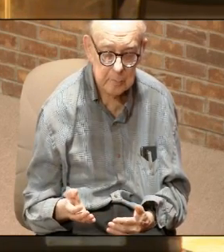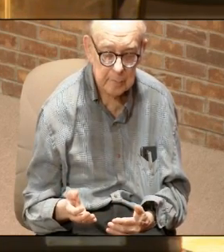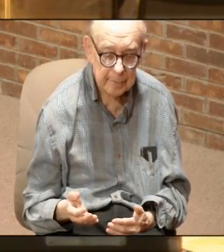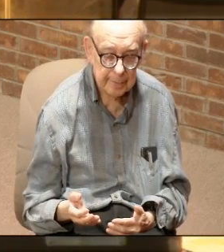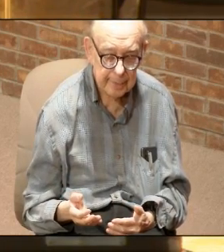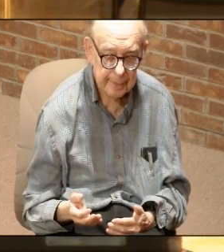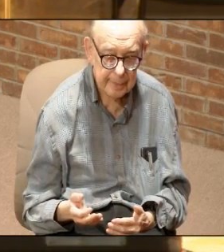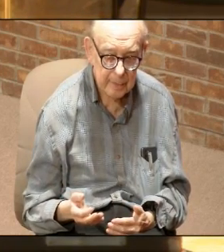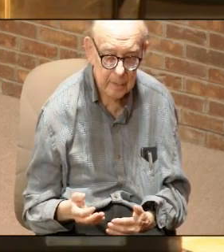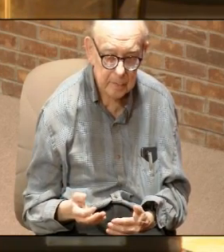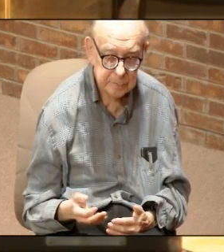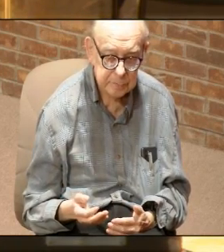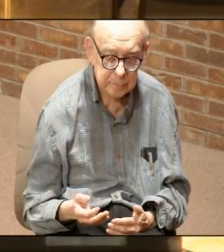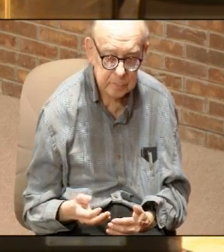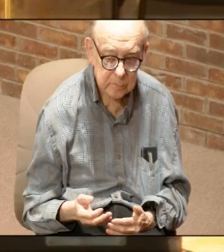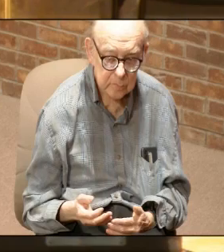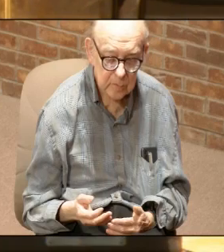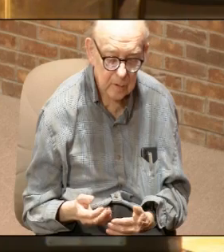on.